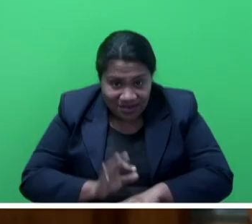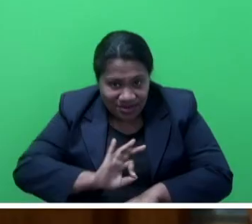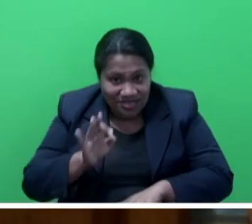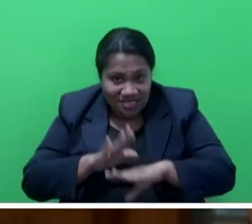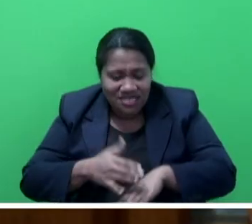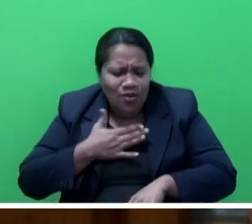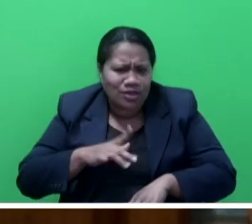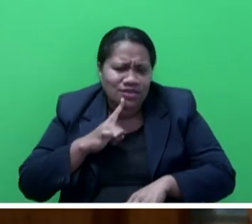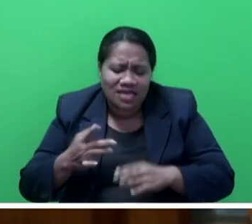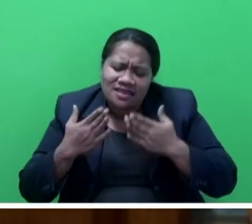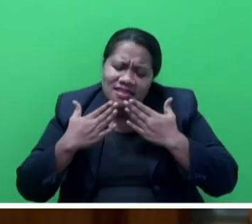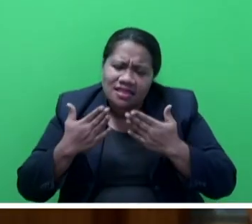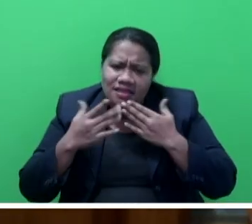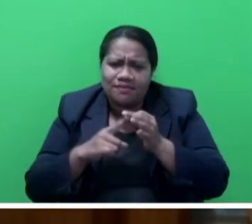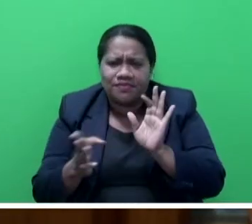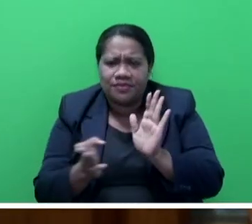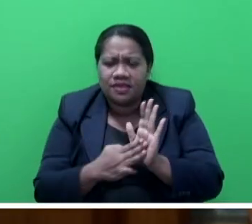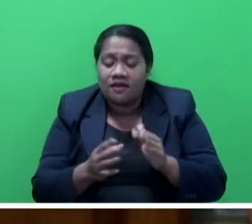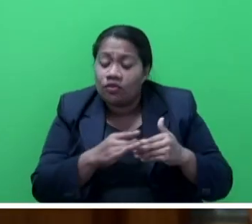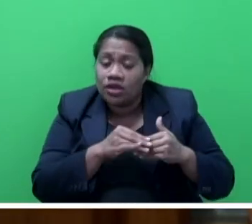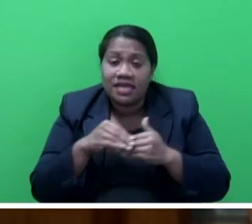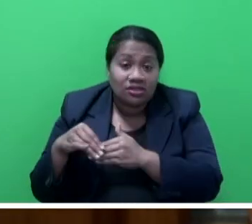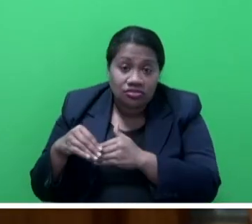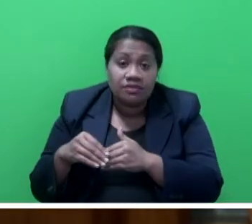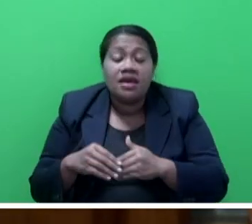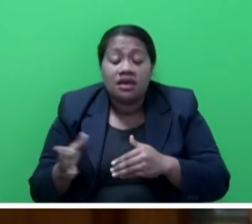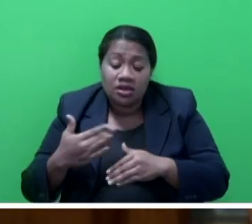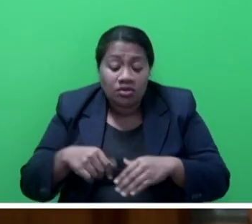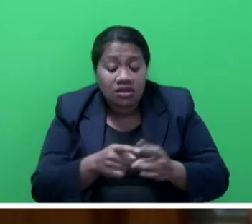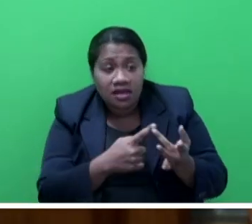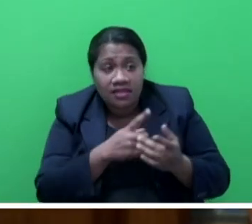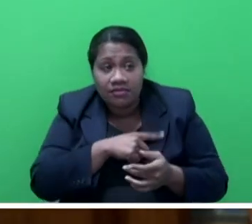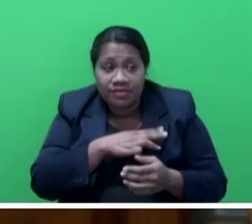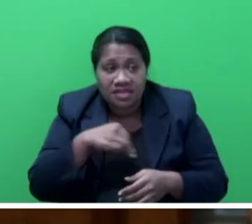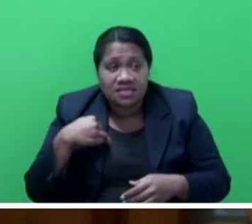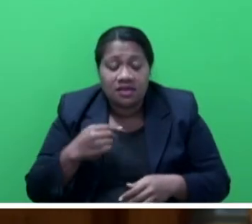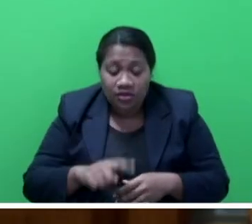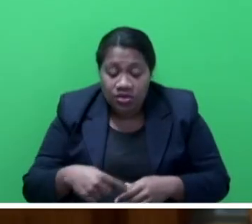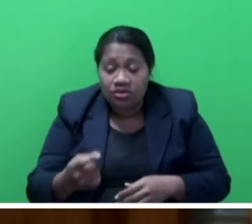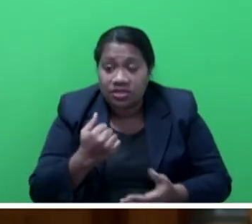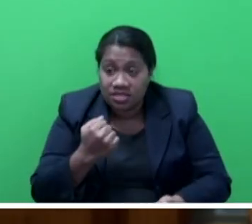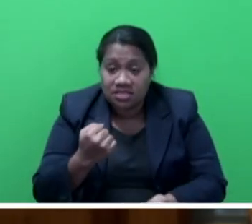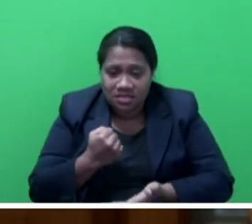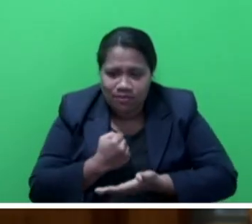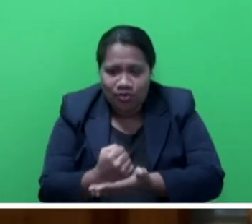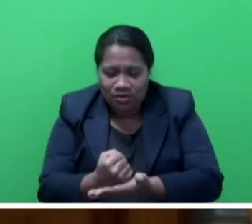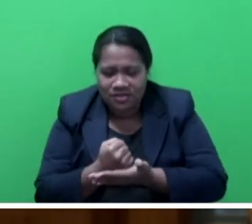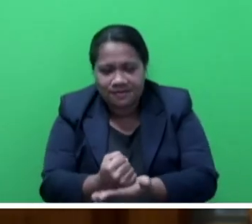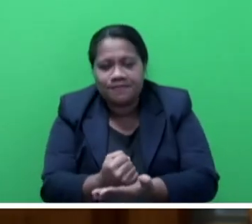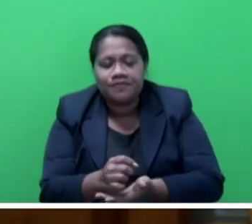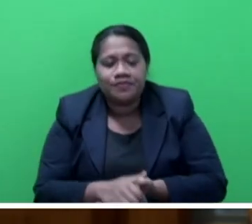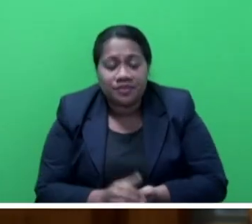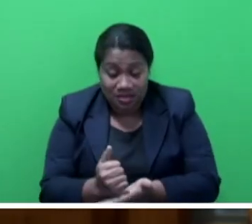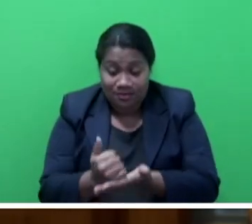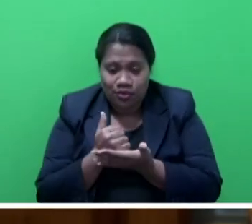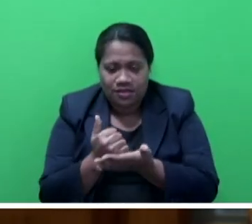thank you once again for the Prime Minister for his leadership, and all the other ministers for the continuous support they provide us. As Honorable Elvik Maharaj